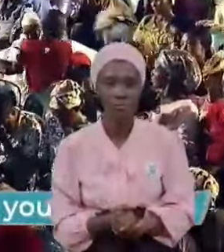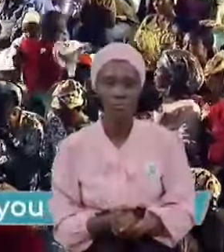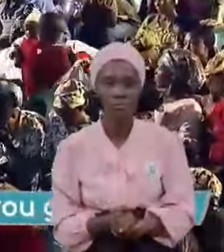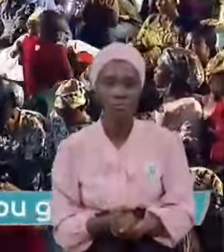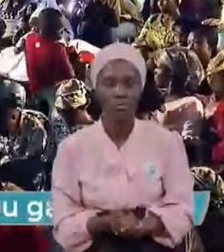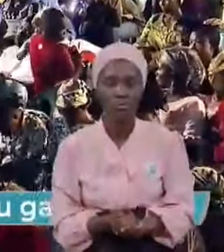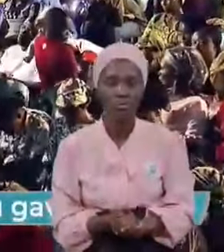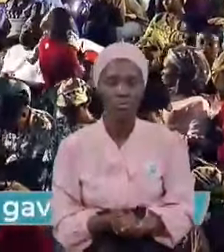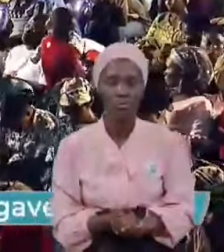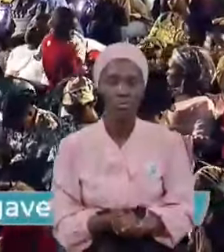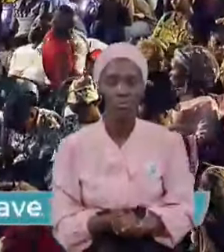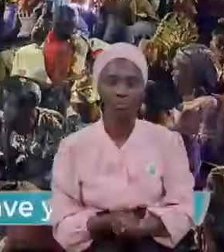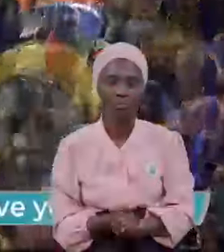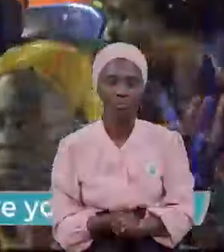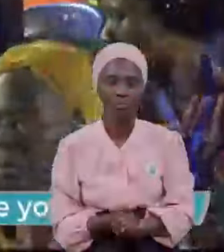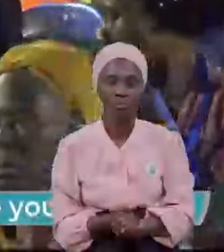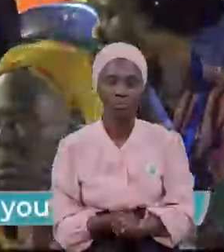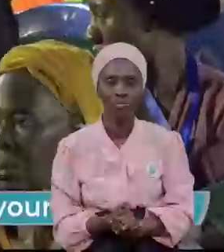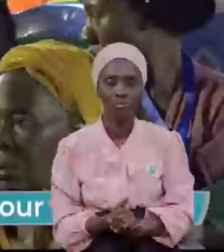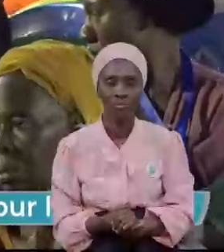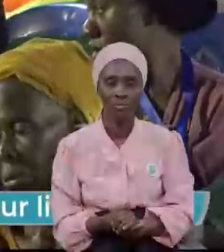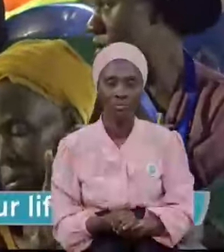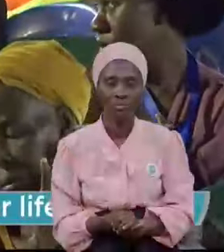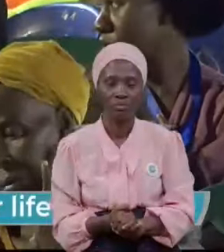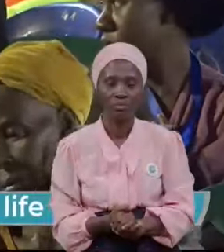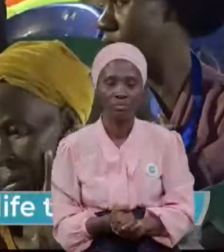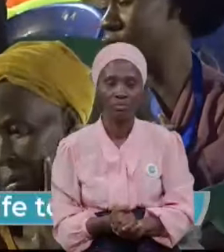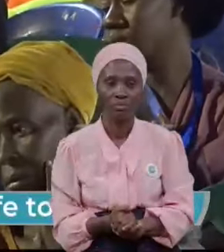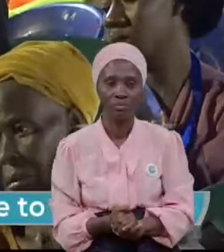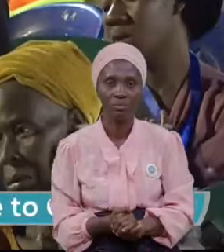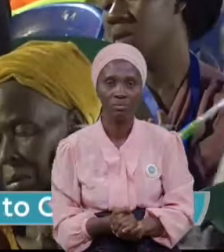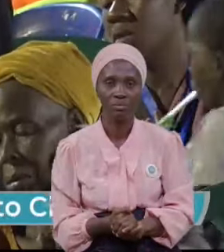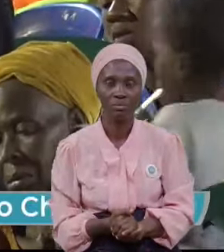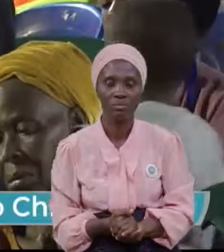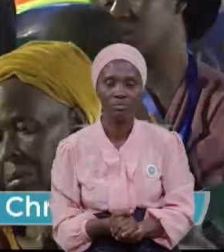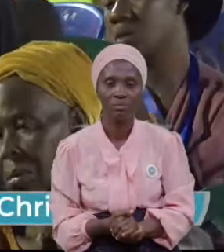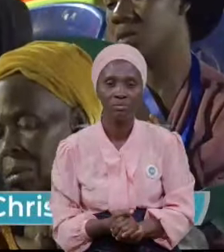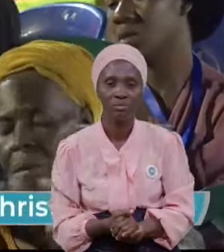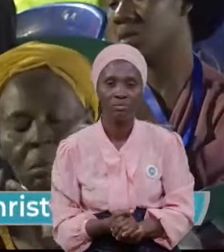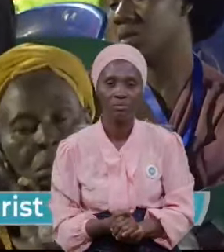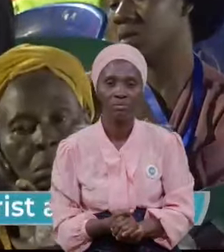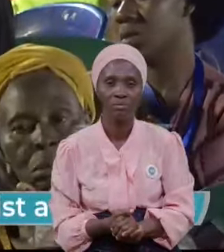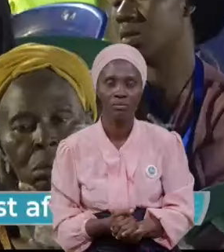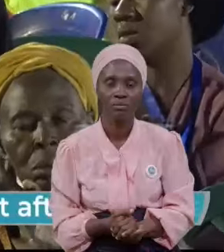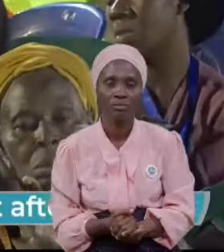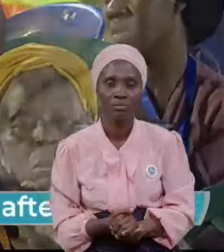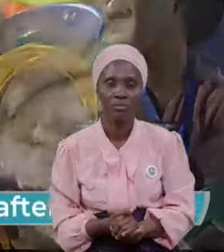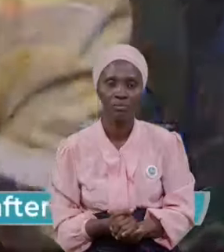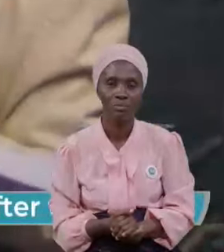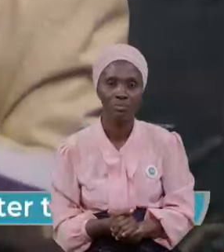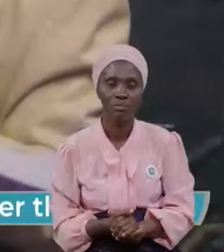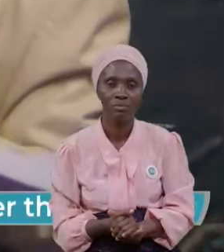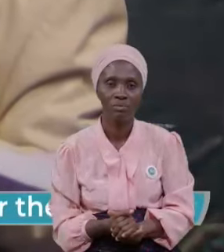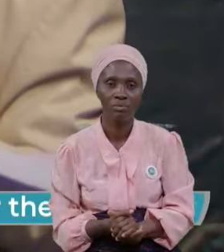and cross-check the address, make sure it's actual. Then the phone number, let it be correct. Phone number, 11